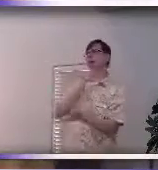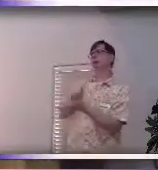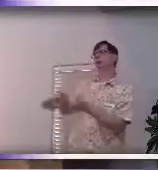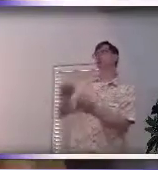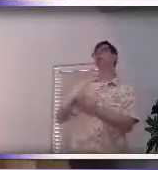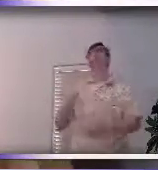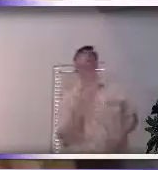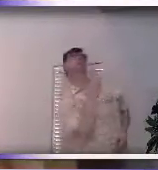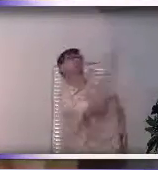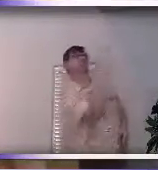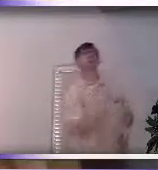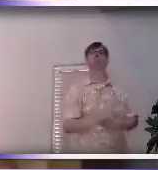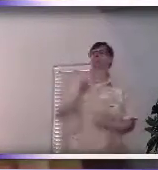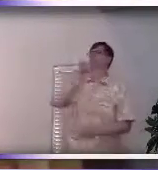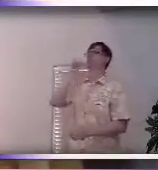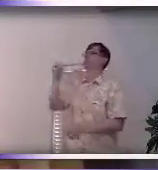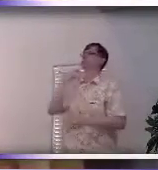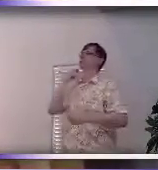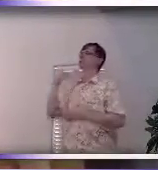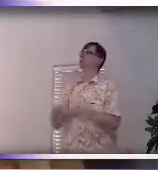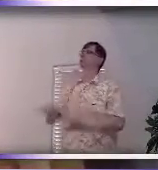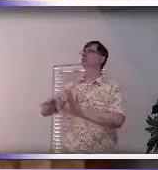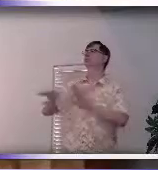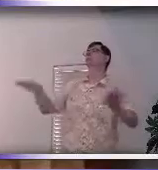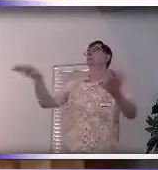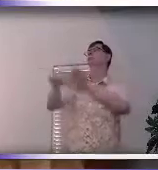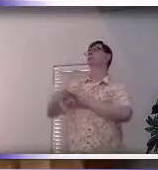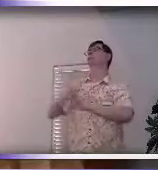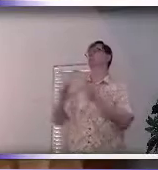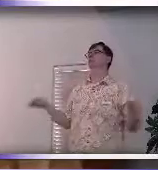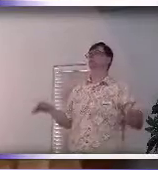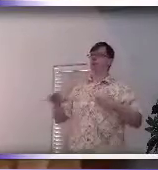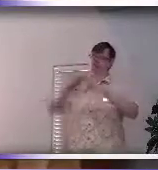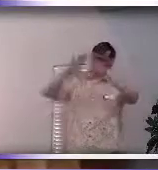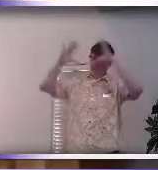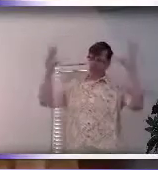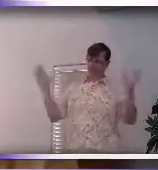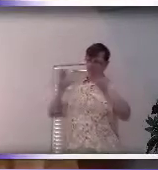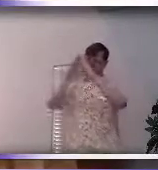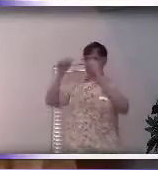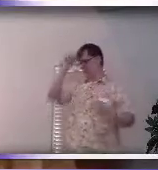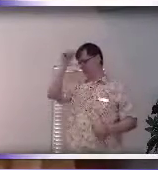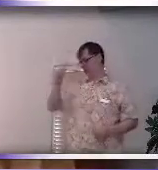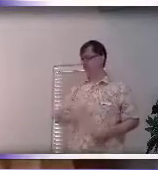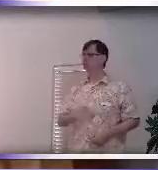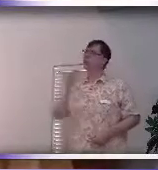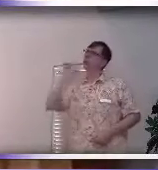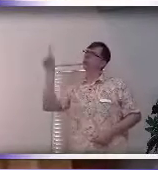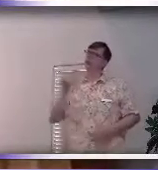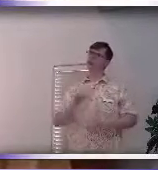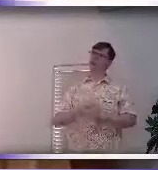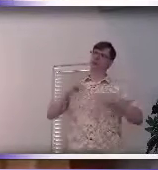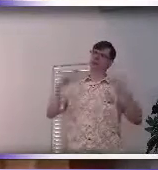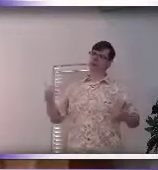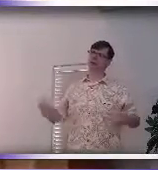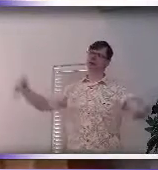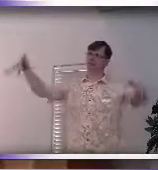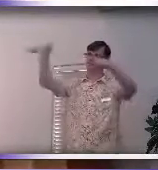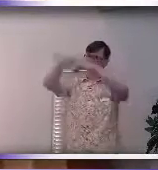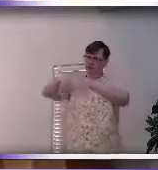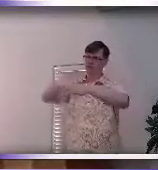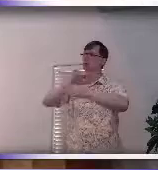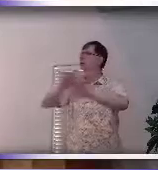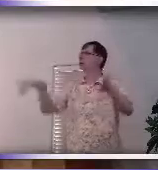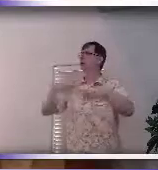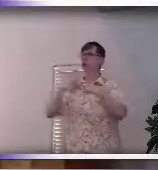want to be told how to behave. We want to try it on for size, and we don't believe the whole one-size-fits-all mythology.